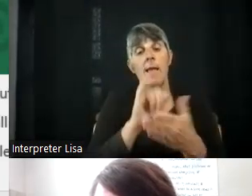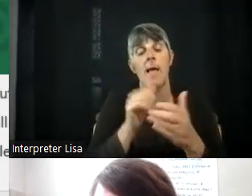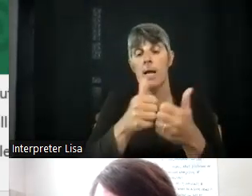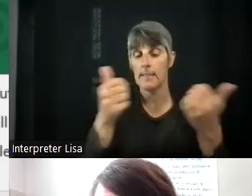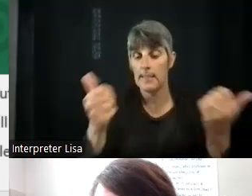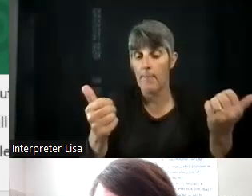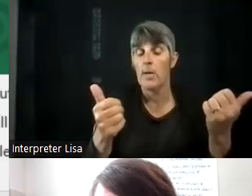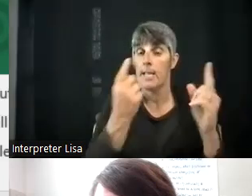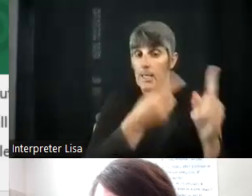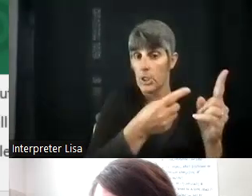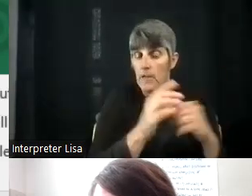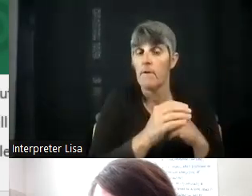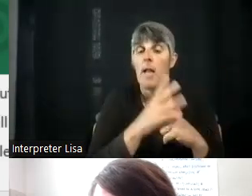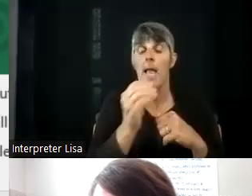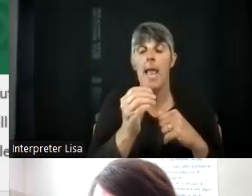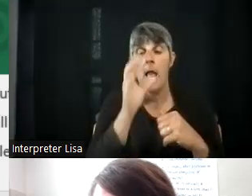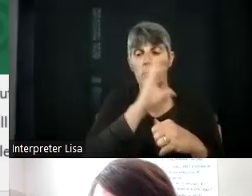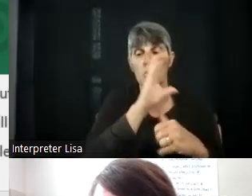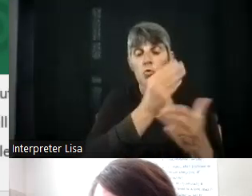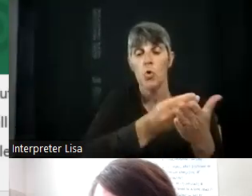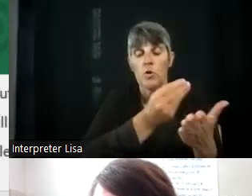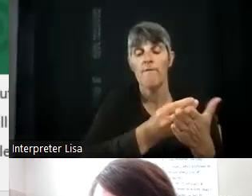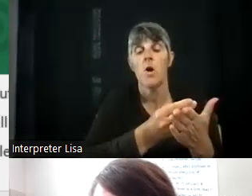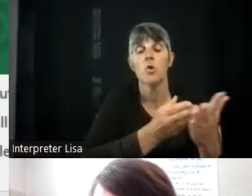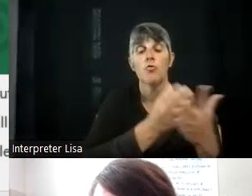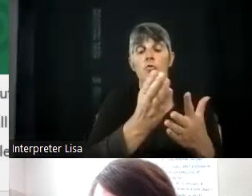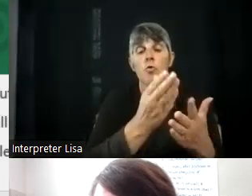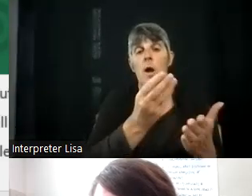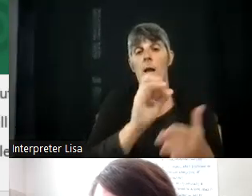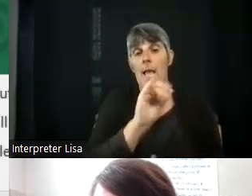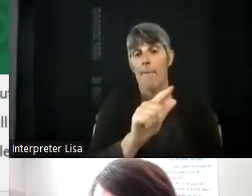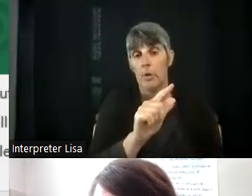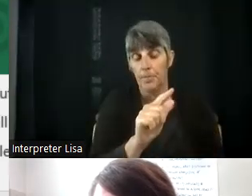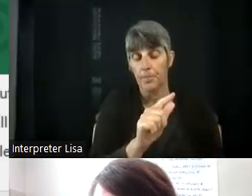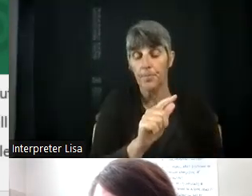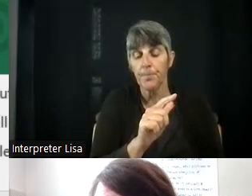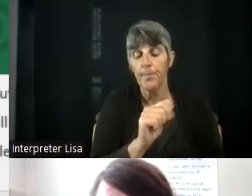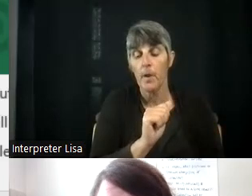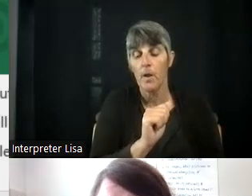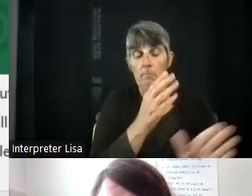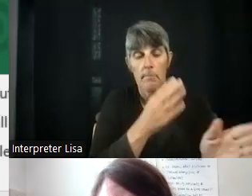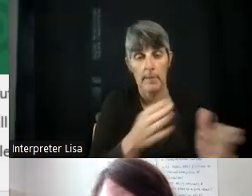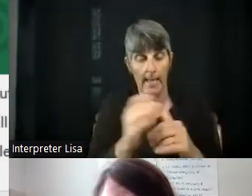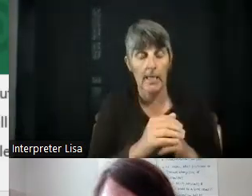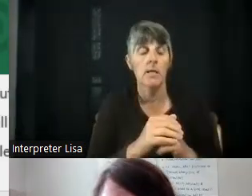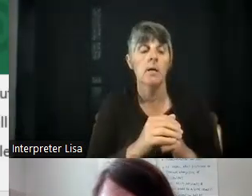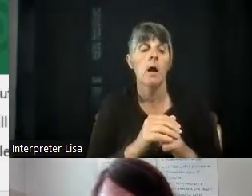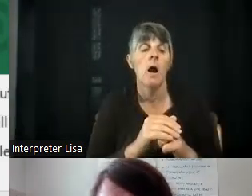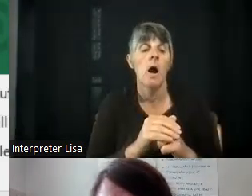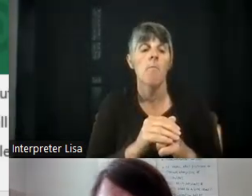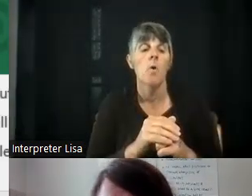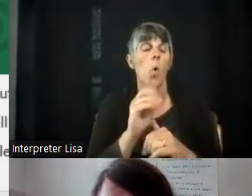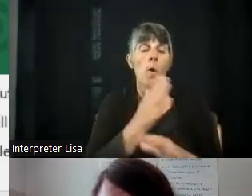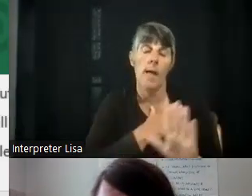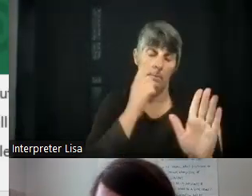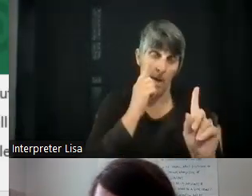separate initiative and pursue those funds through our capital planning. That's my